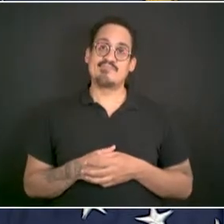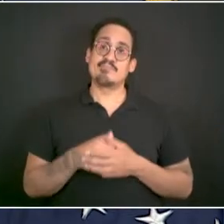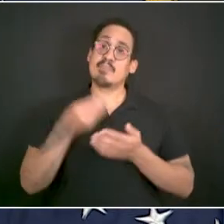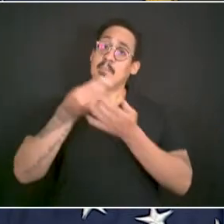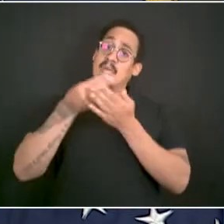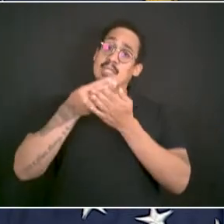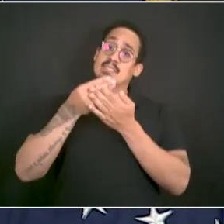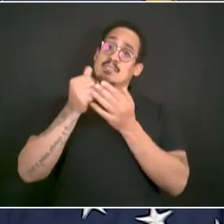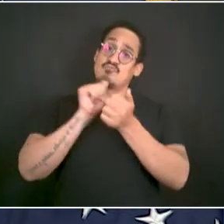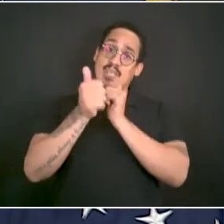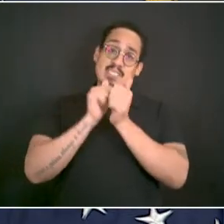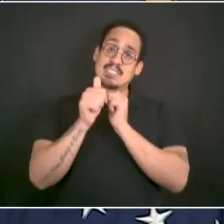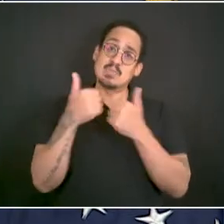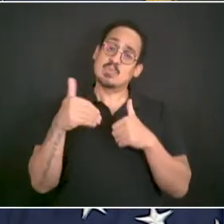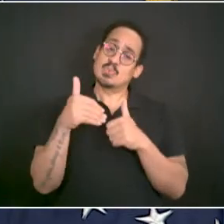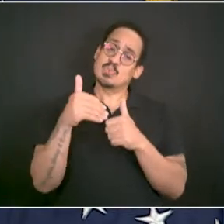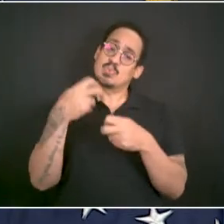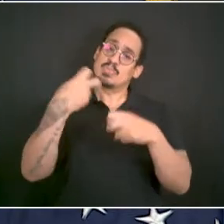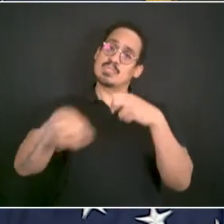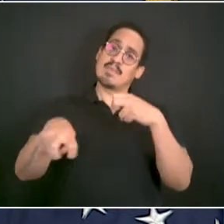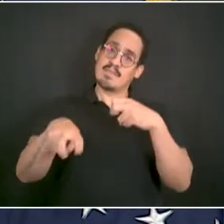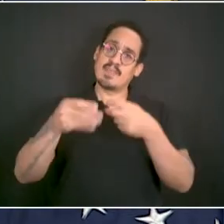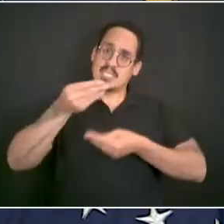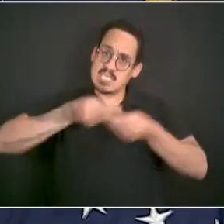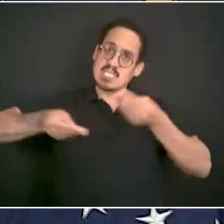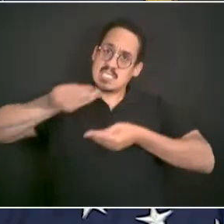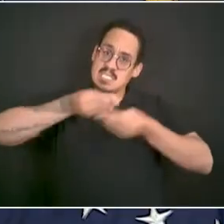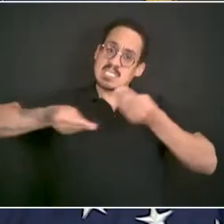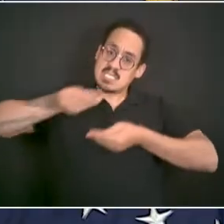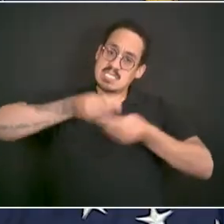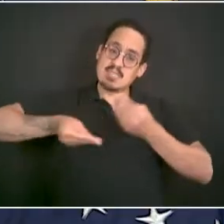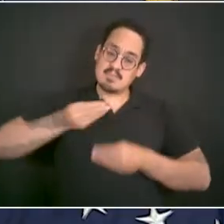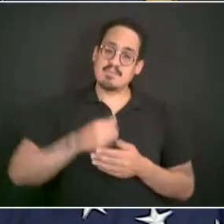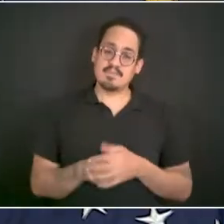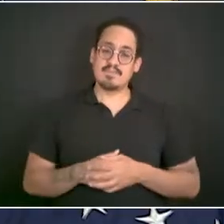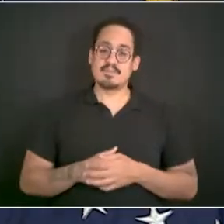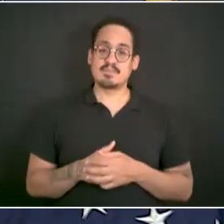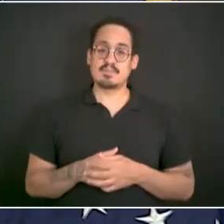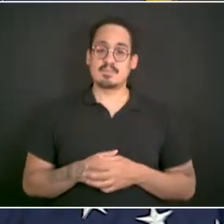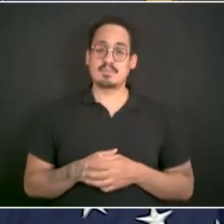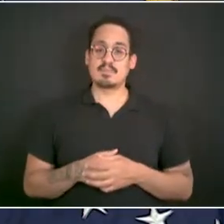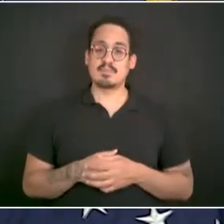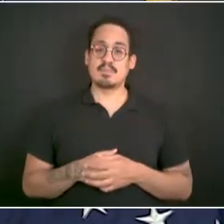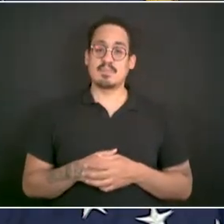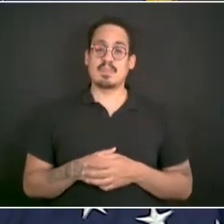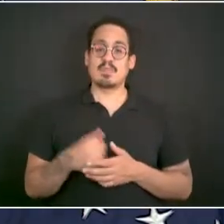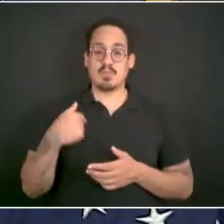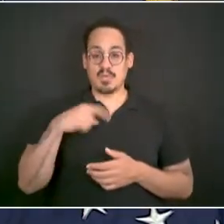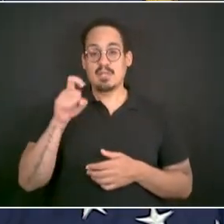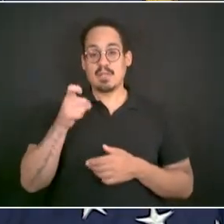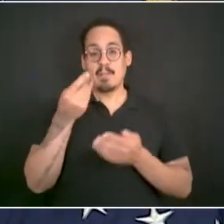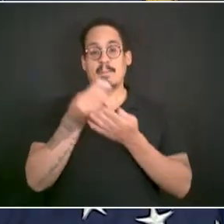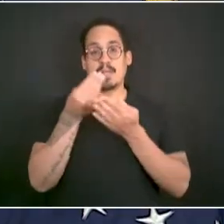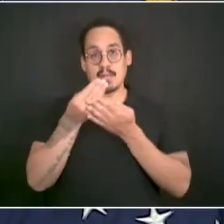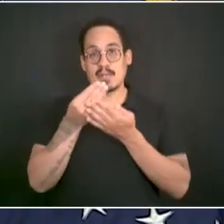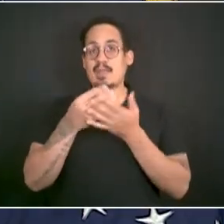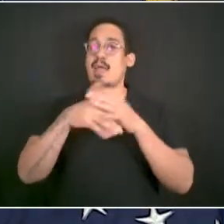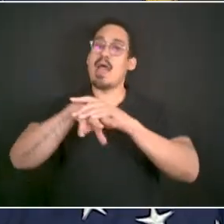over again. It doesn't seem to get any traction. We need to take money out of